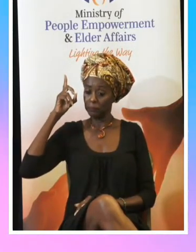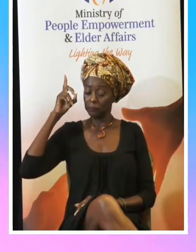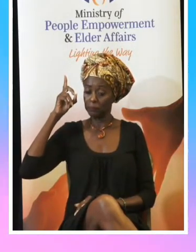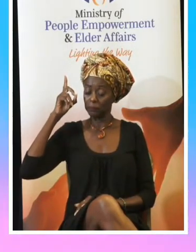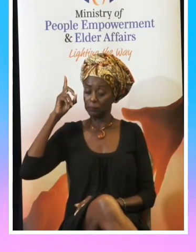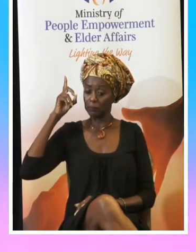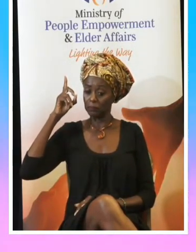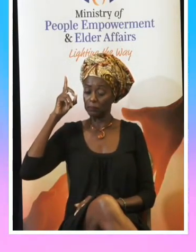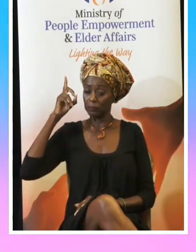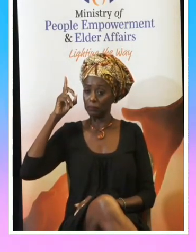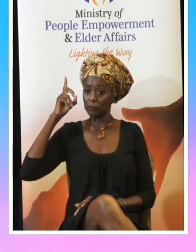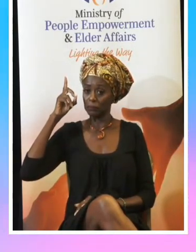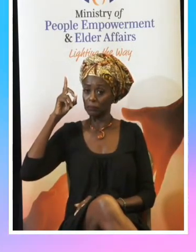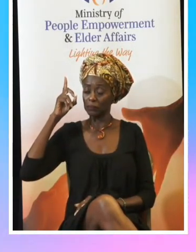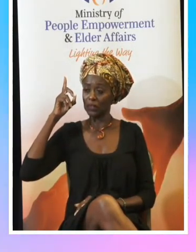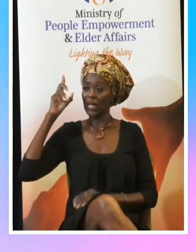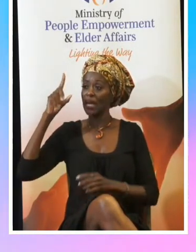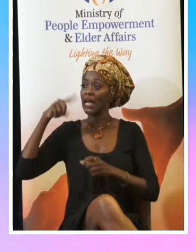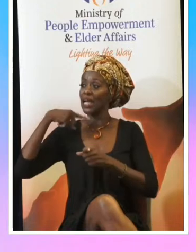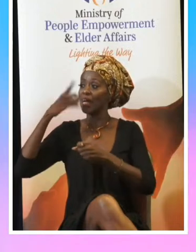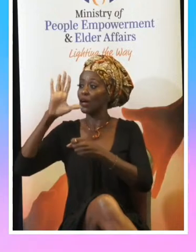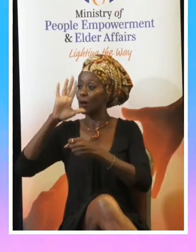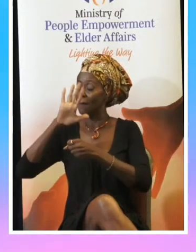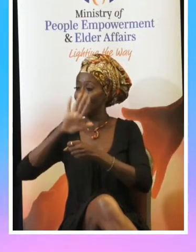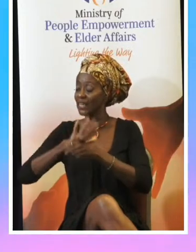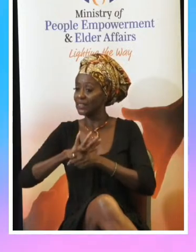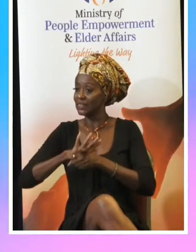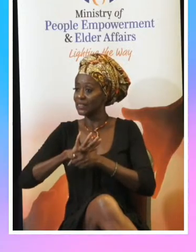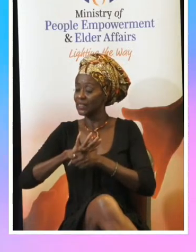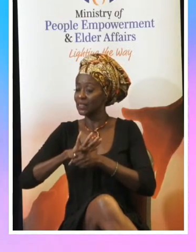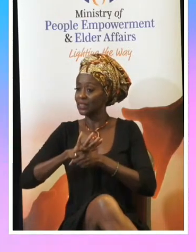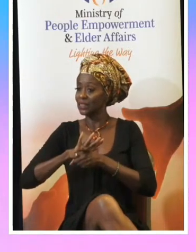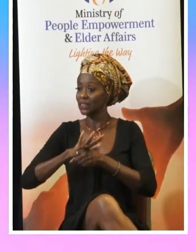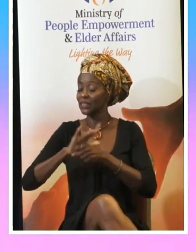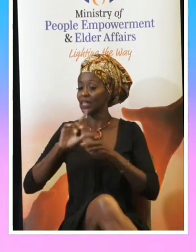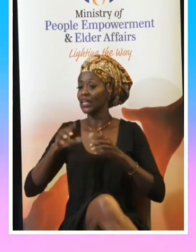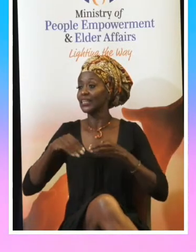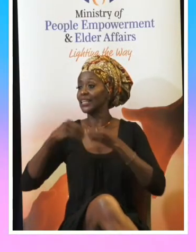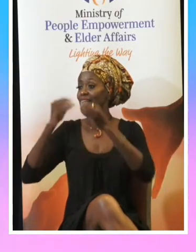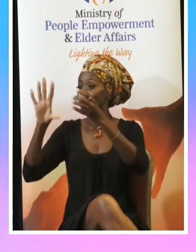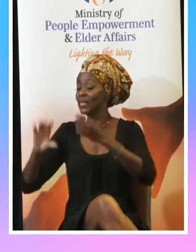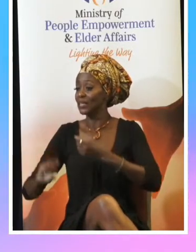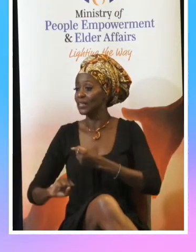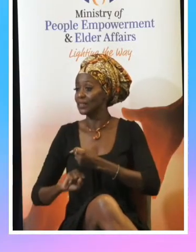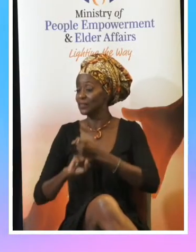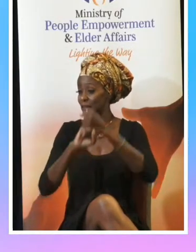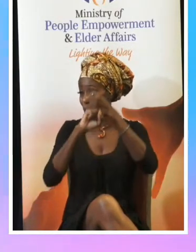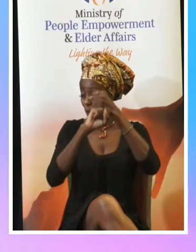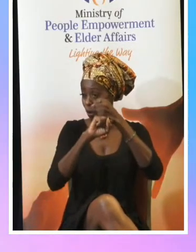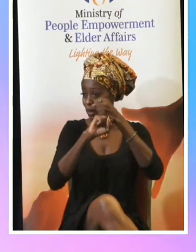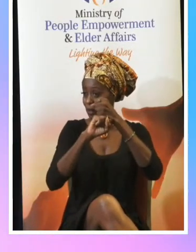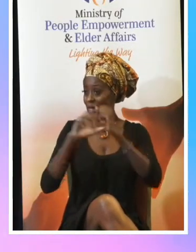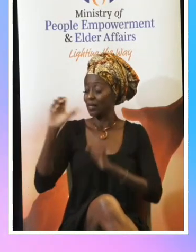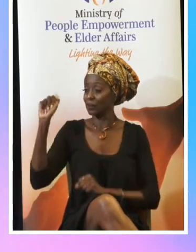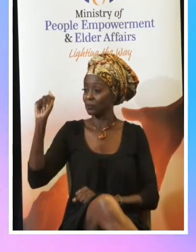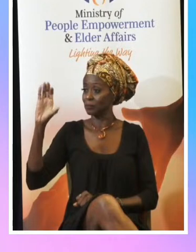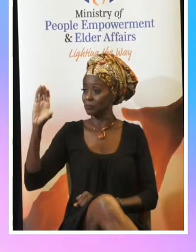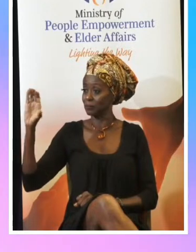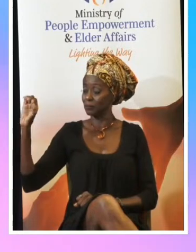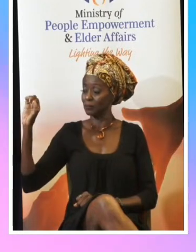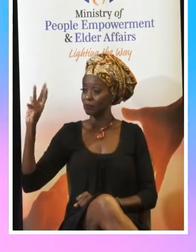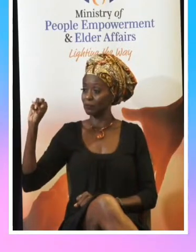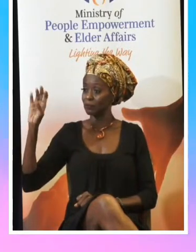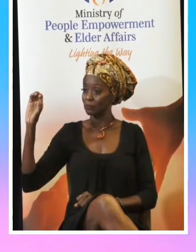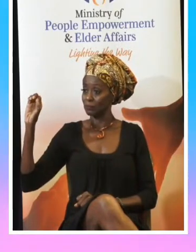it commits to doing things like providing aids and accommodation for persons with disabilities in the context of